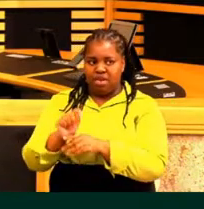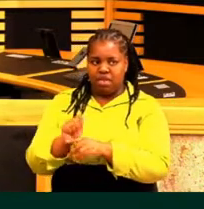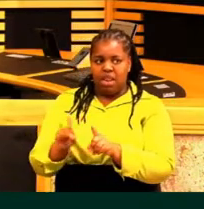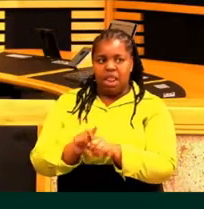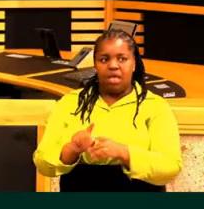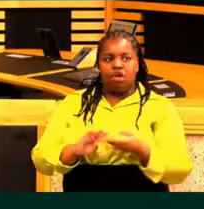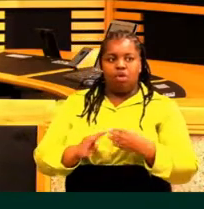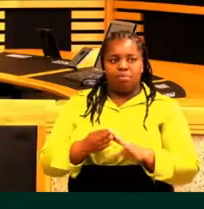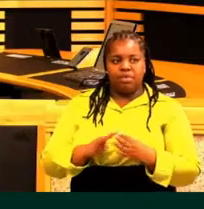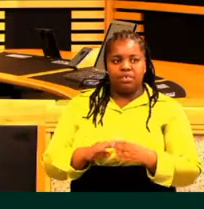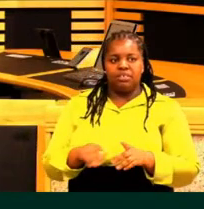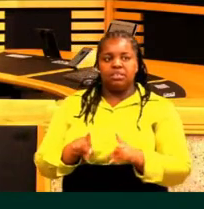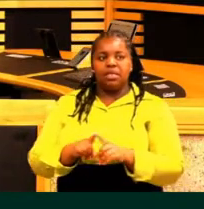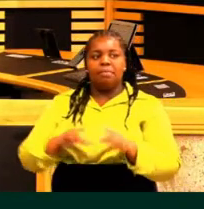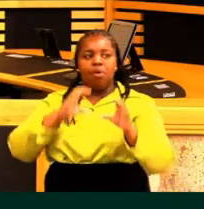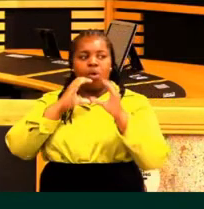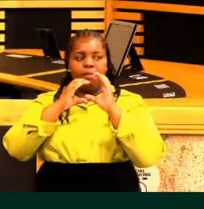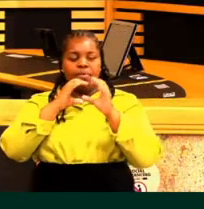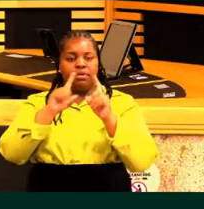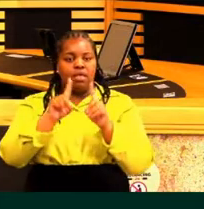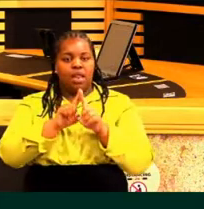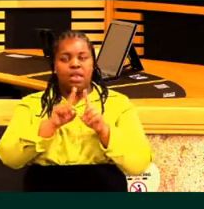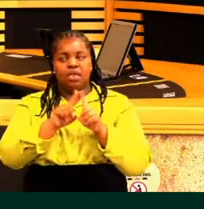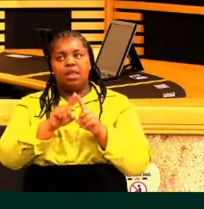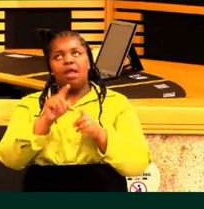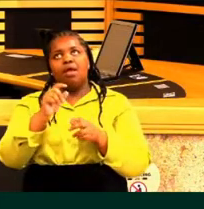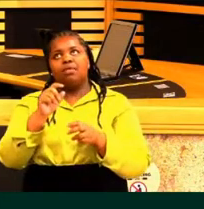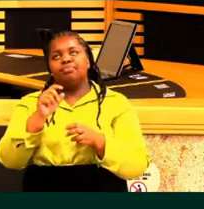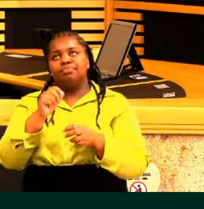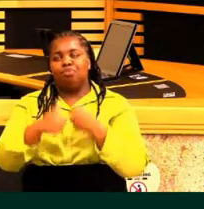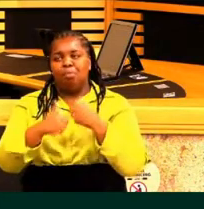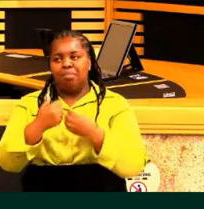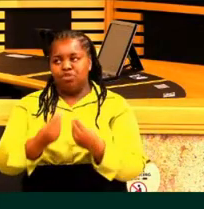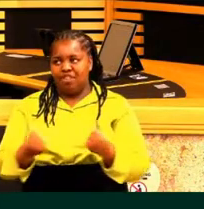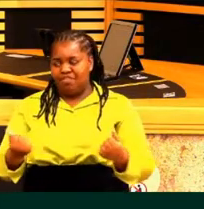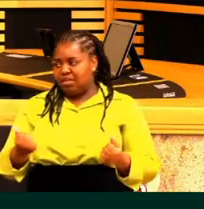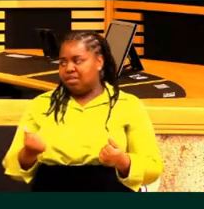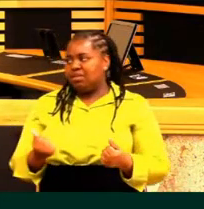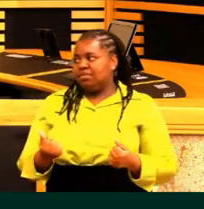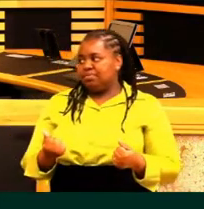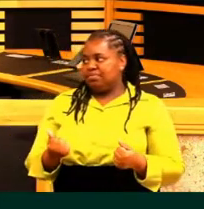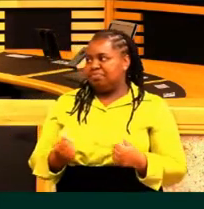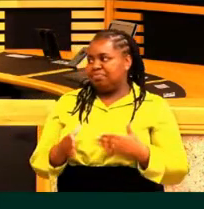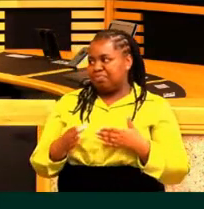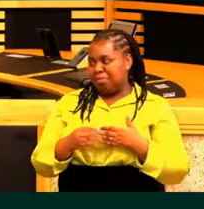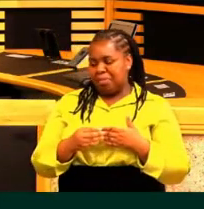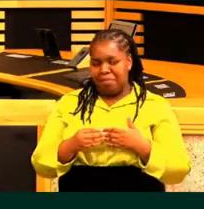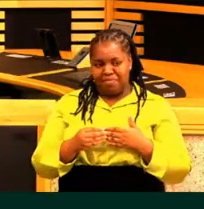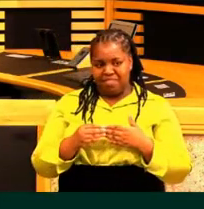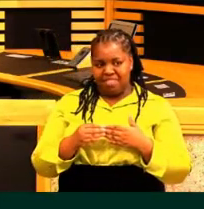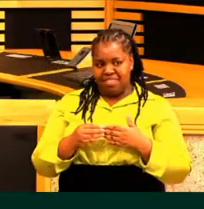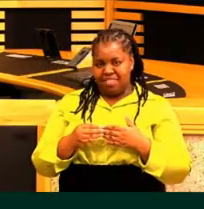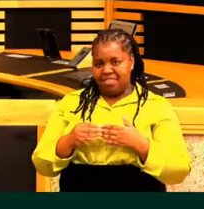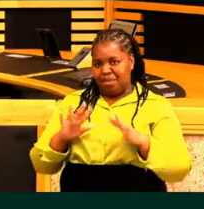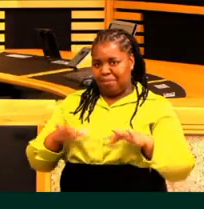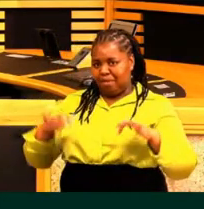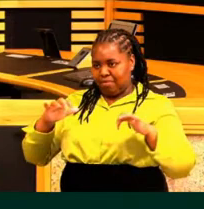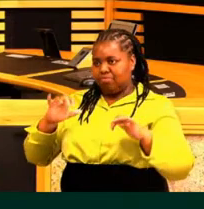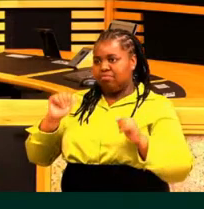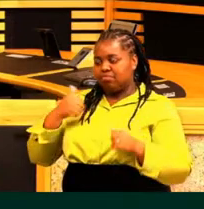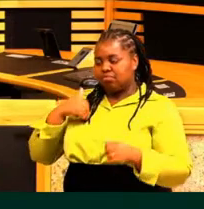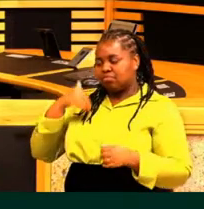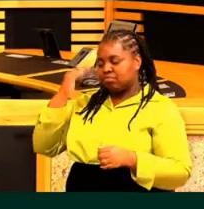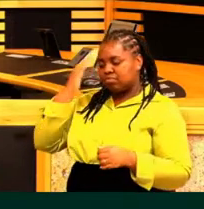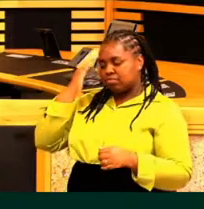community and communication and problem solving uh we members of the house we cannot run away that we are not